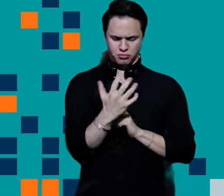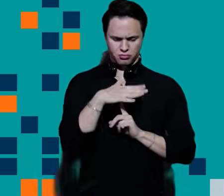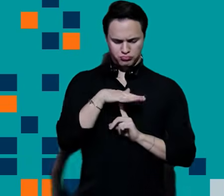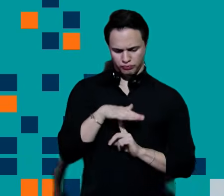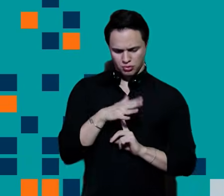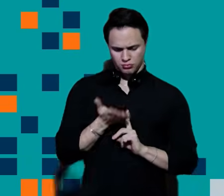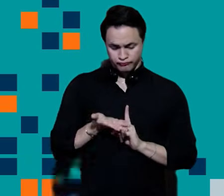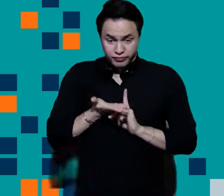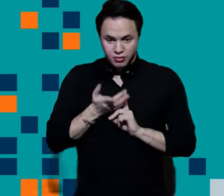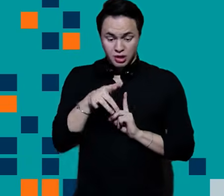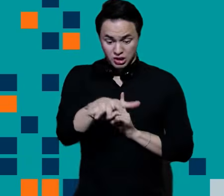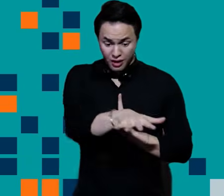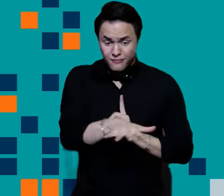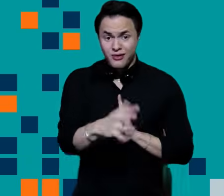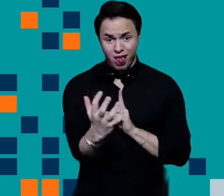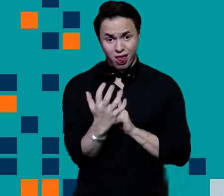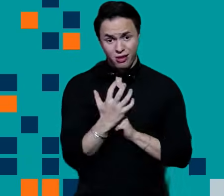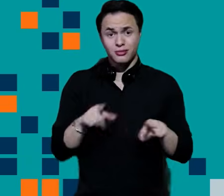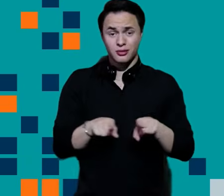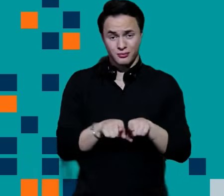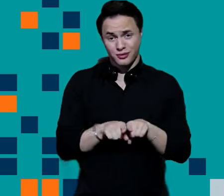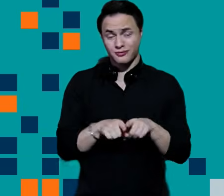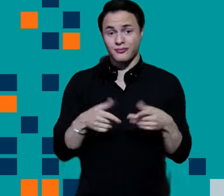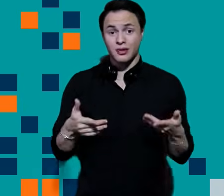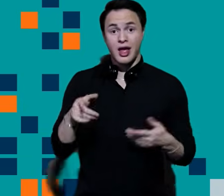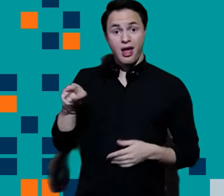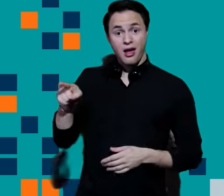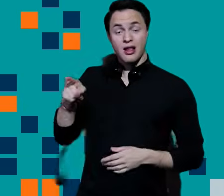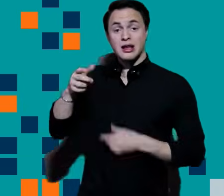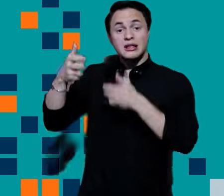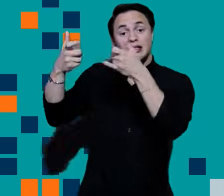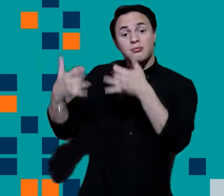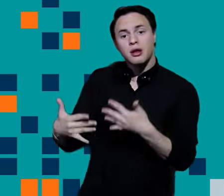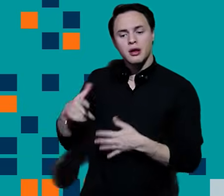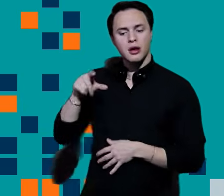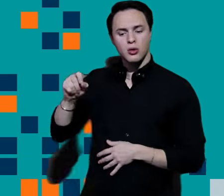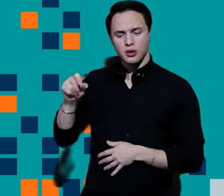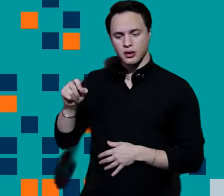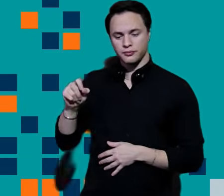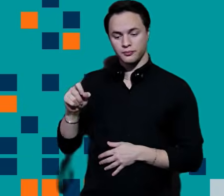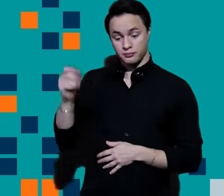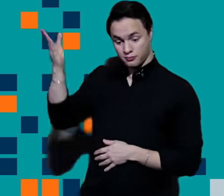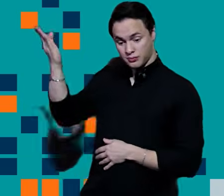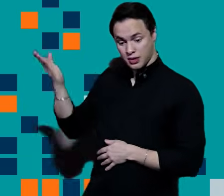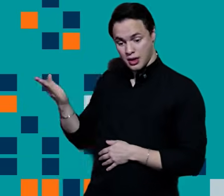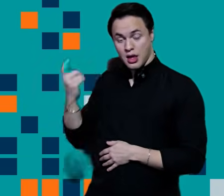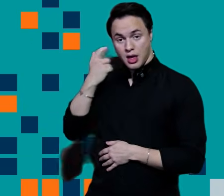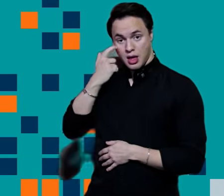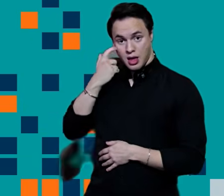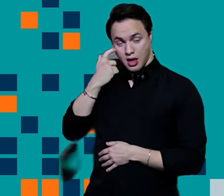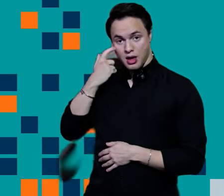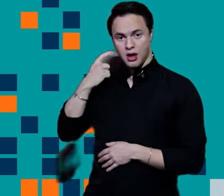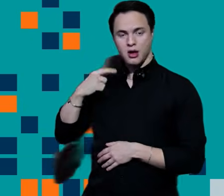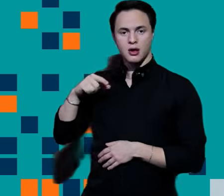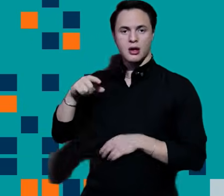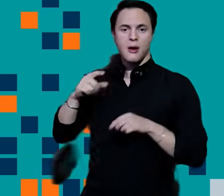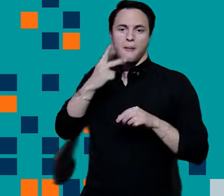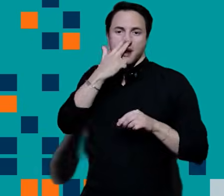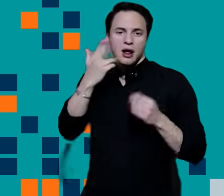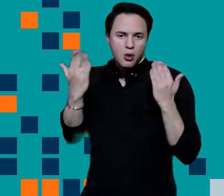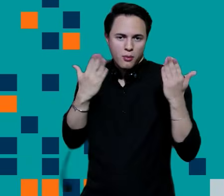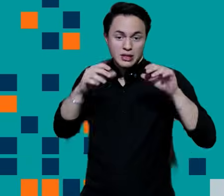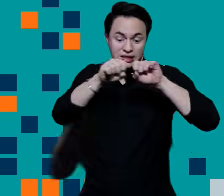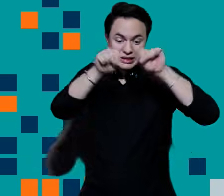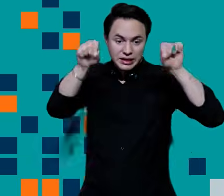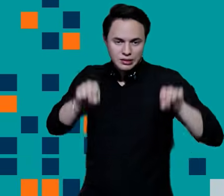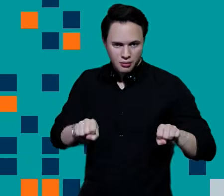sensory systems. And what she says is that and these things are coming in through a variety of our